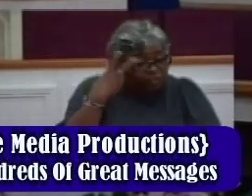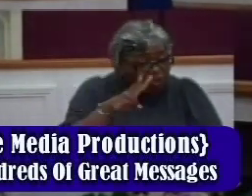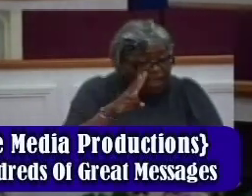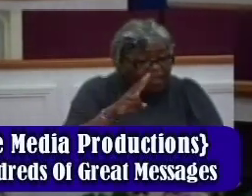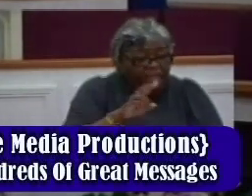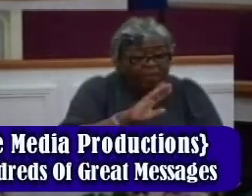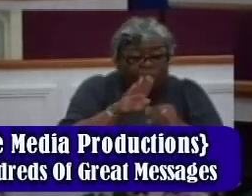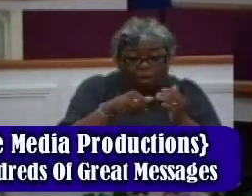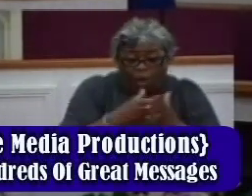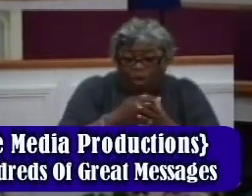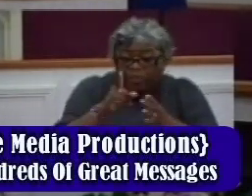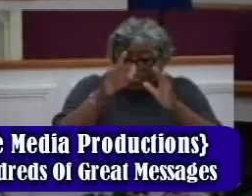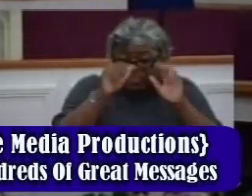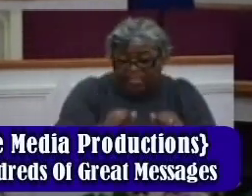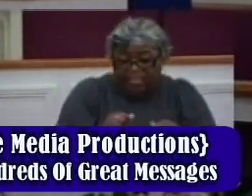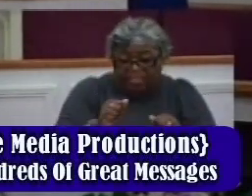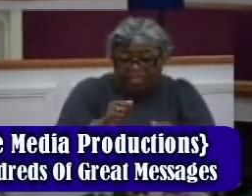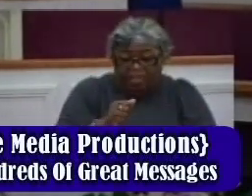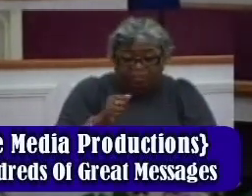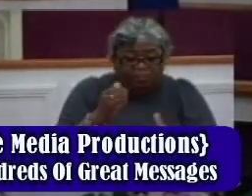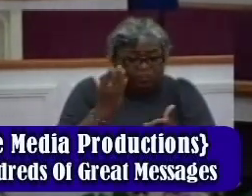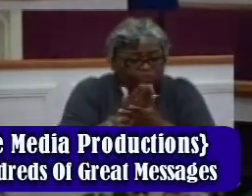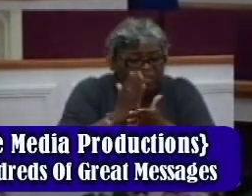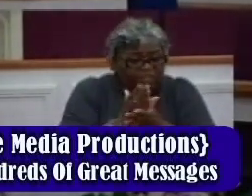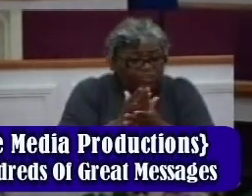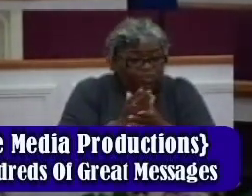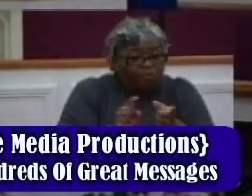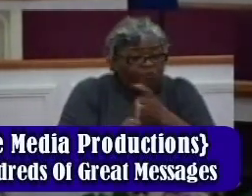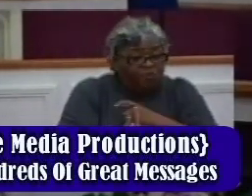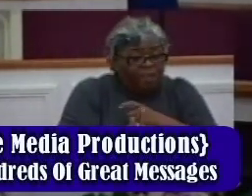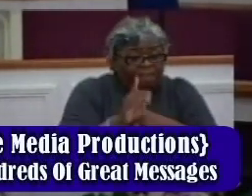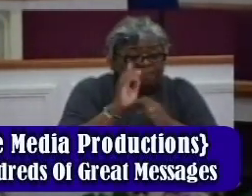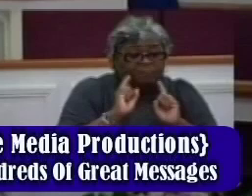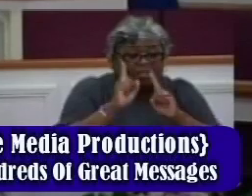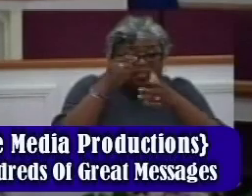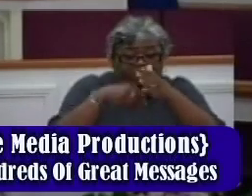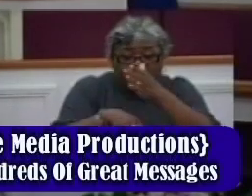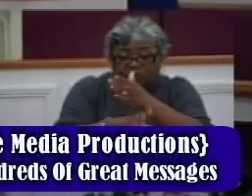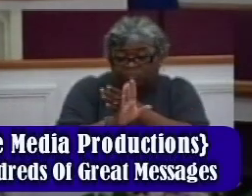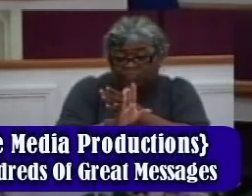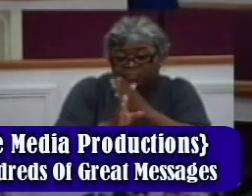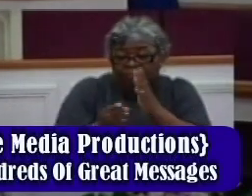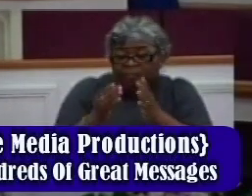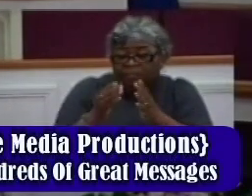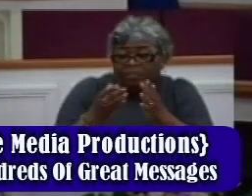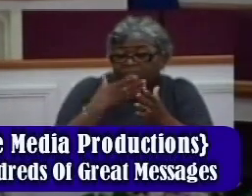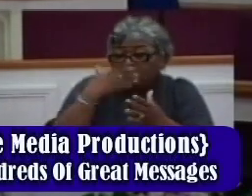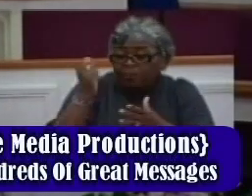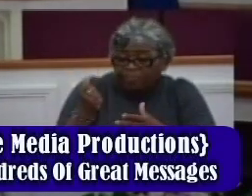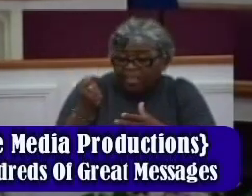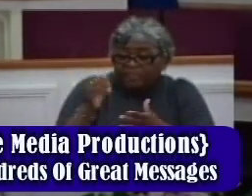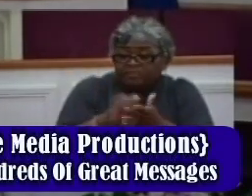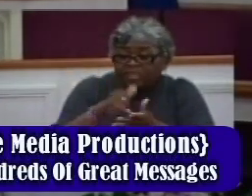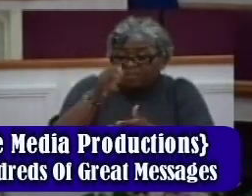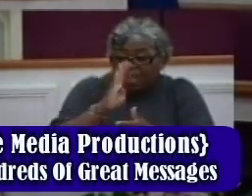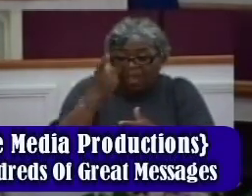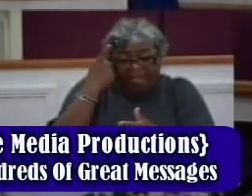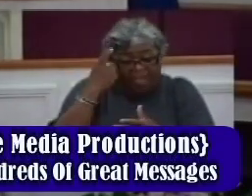do all that he can to hinder you from getting to the destination that God has for